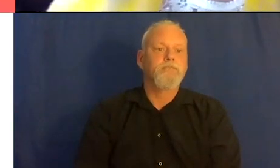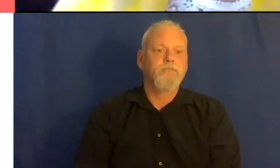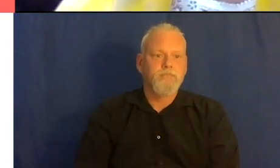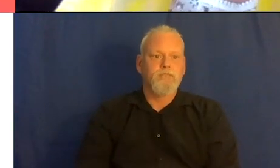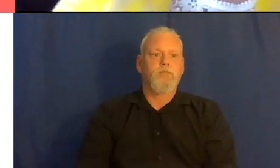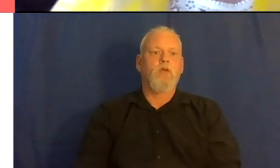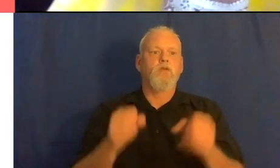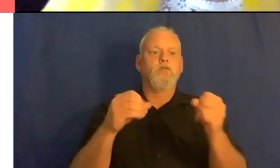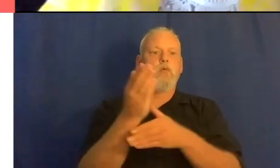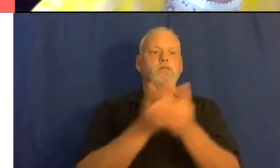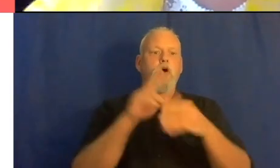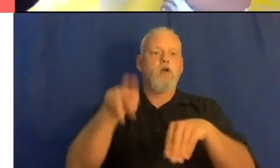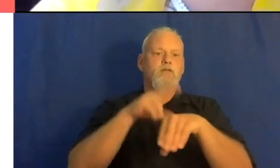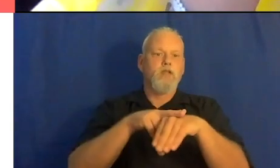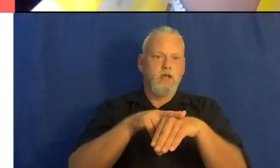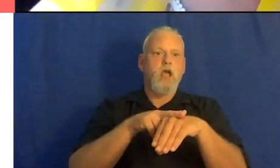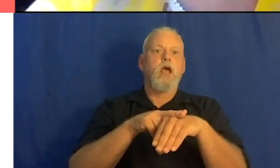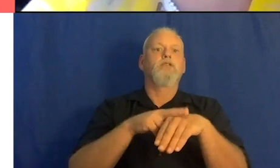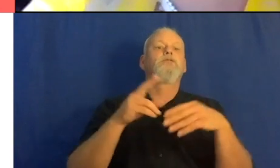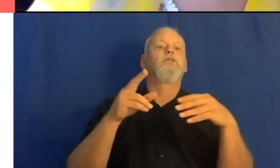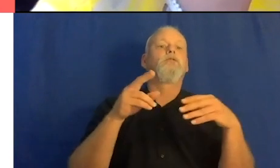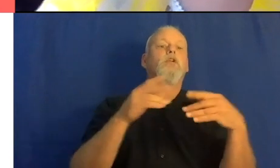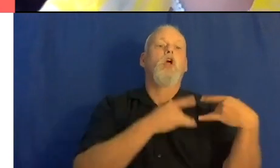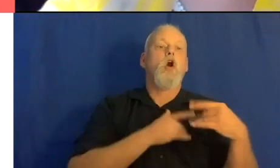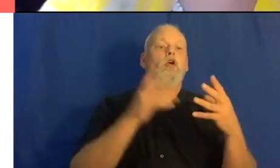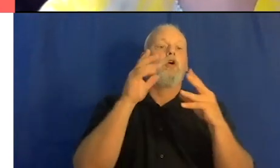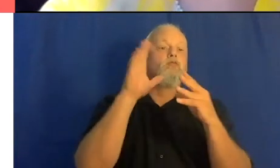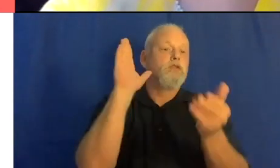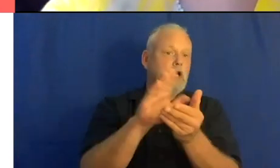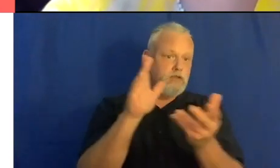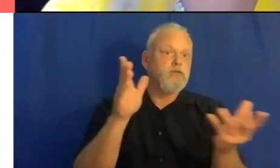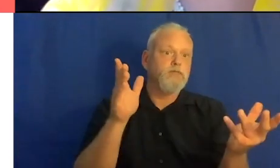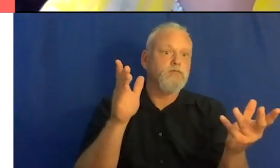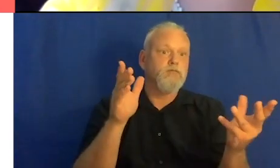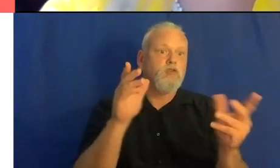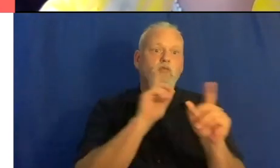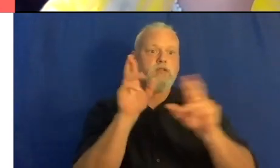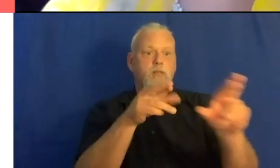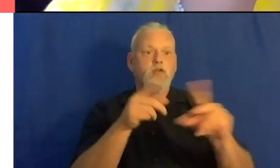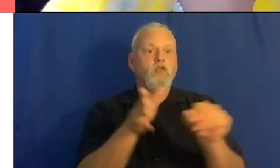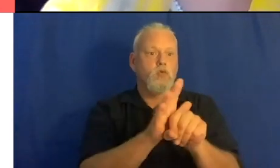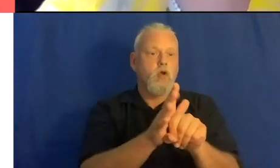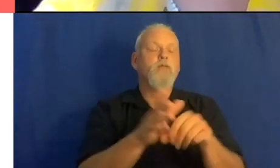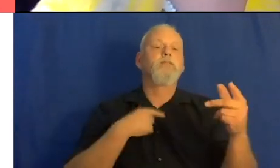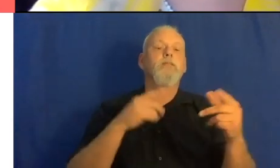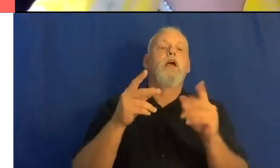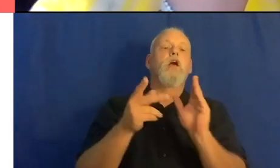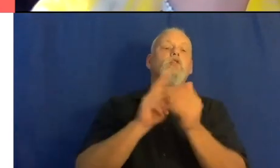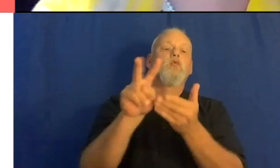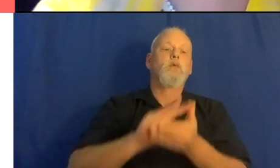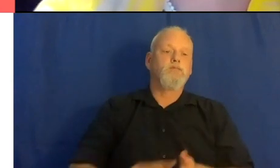So as part of the National Harm Reduction Coalition's response to COVID, I convened a bi-weekly mutual aid